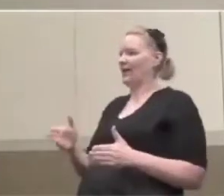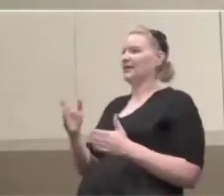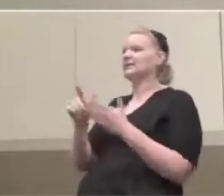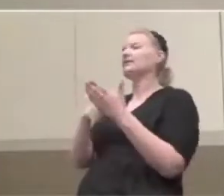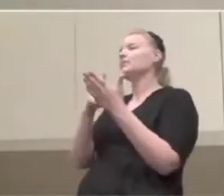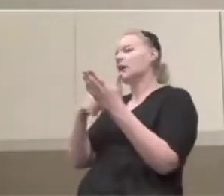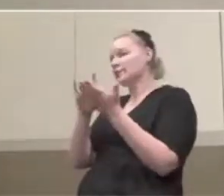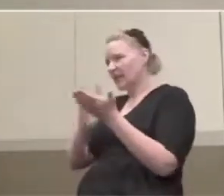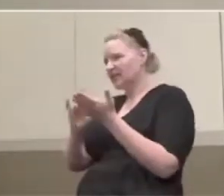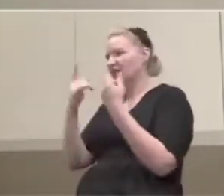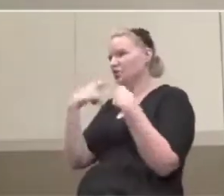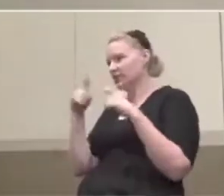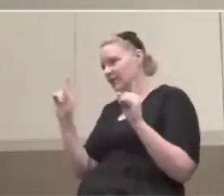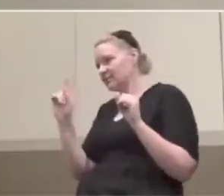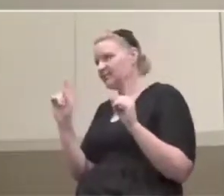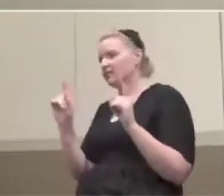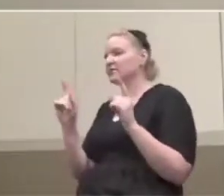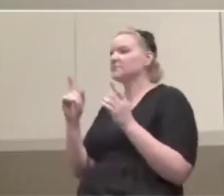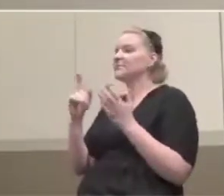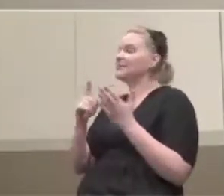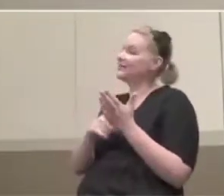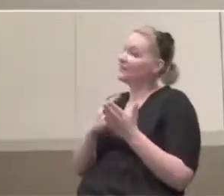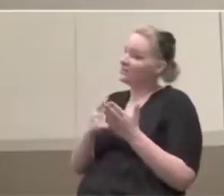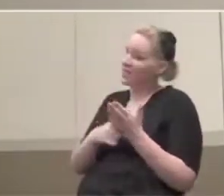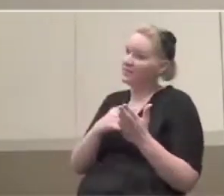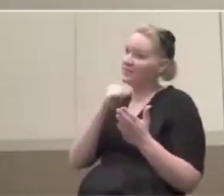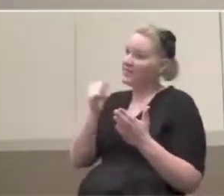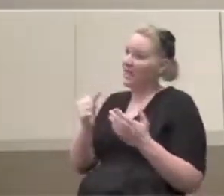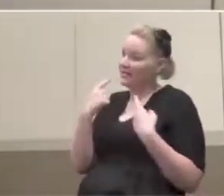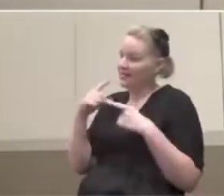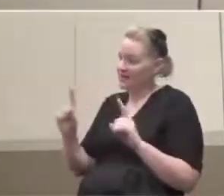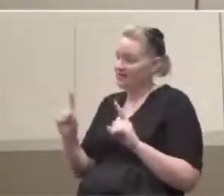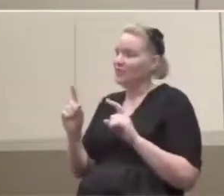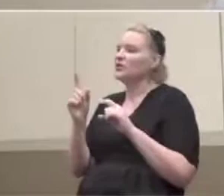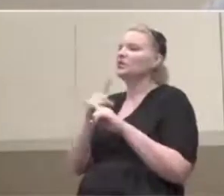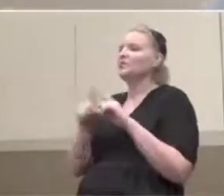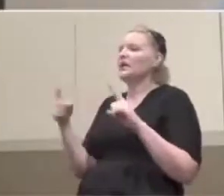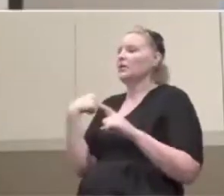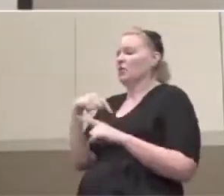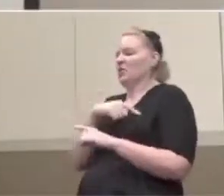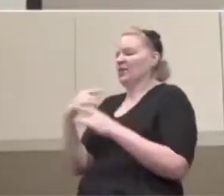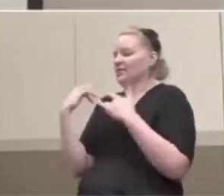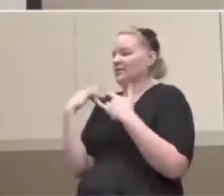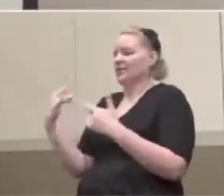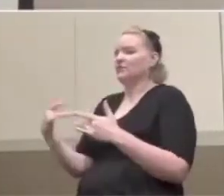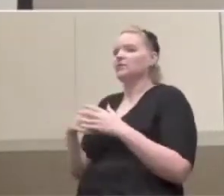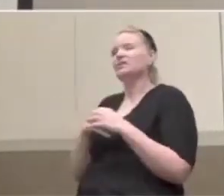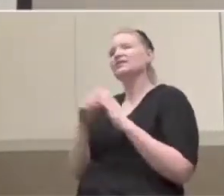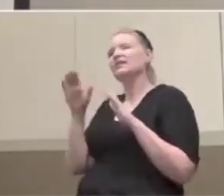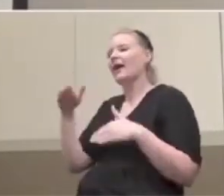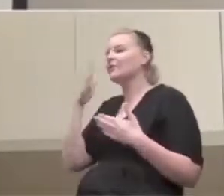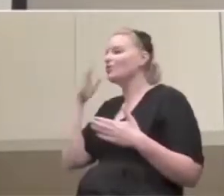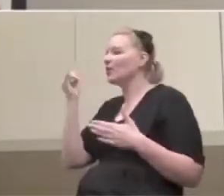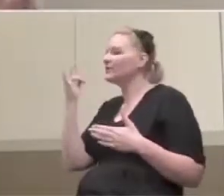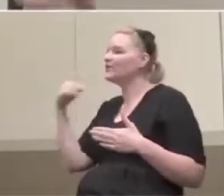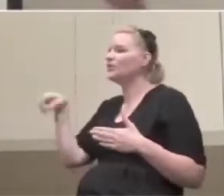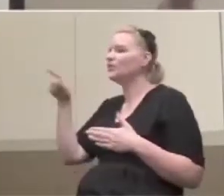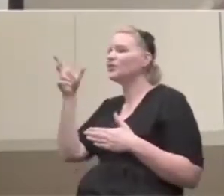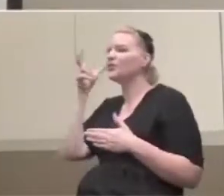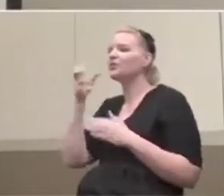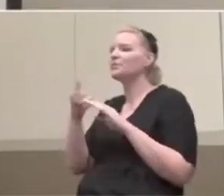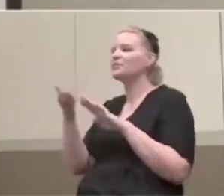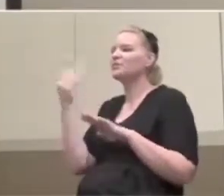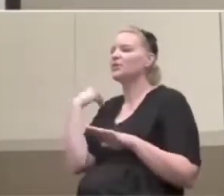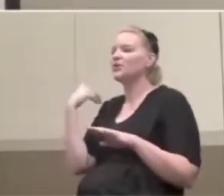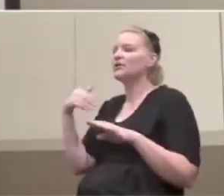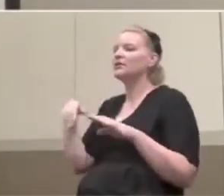work, sometimes it can't. But we tend to, remember, I don't know if you've ever heard the expression,